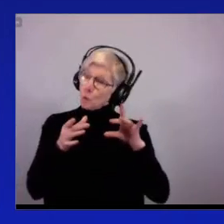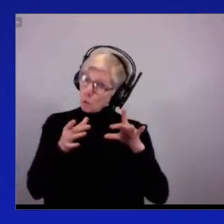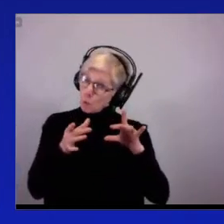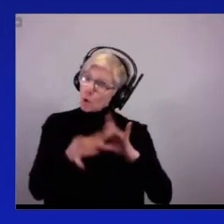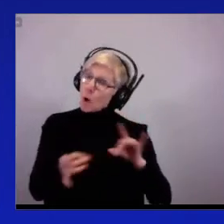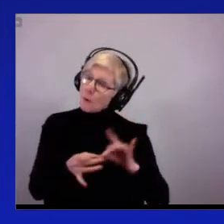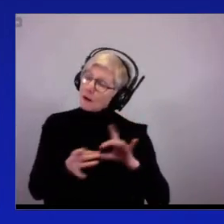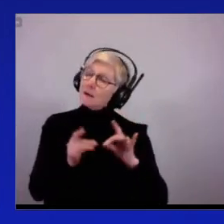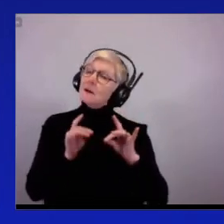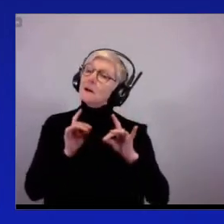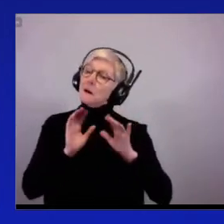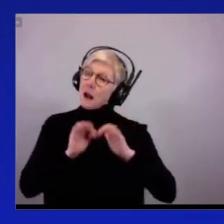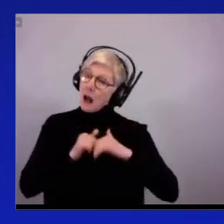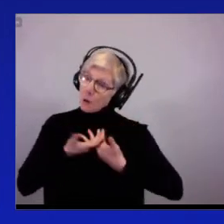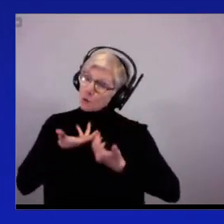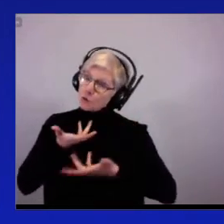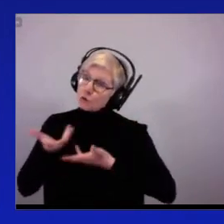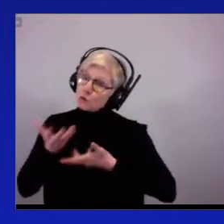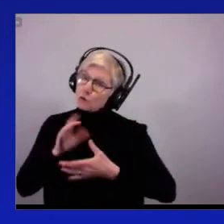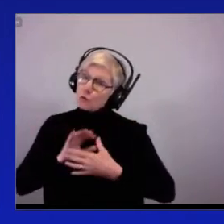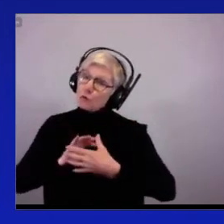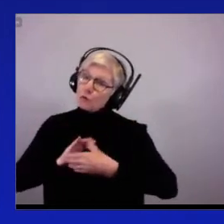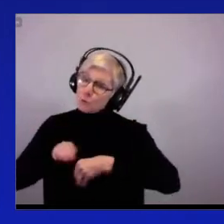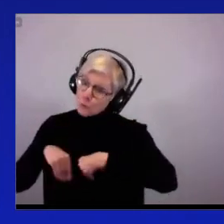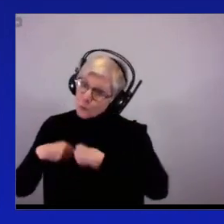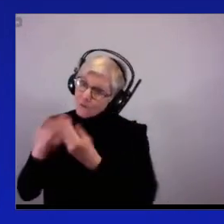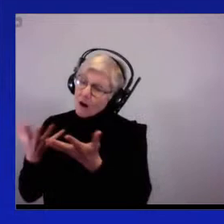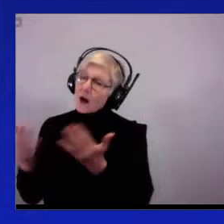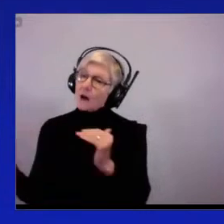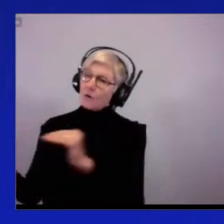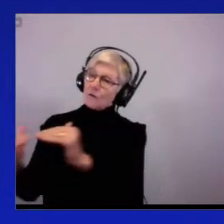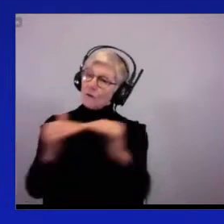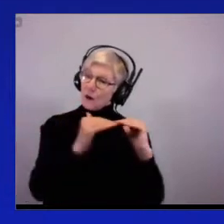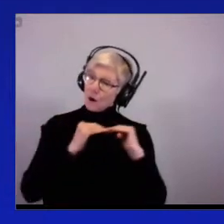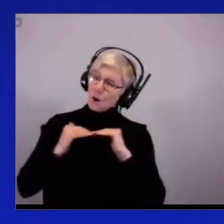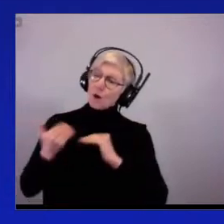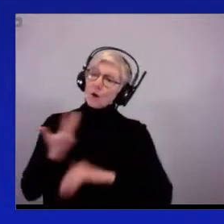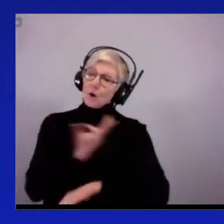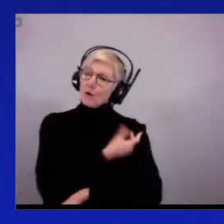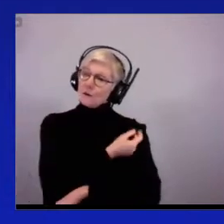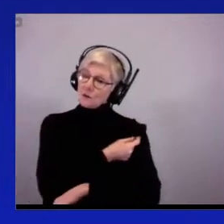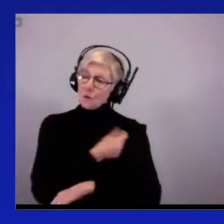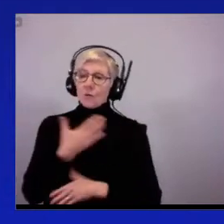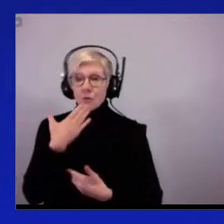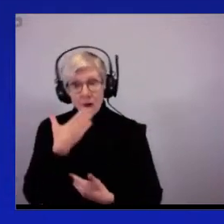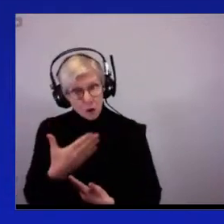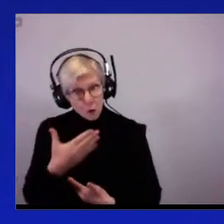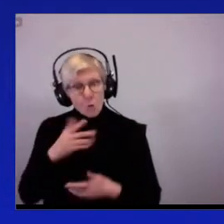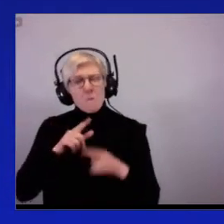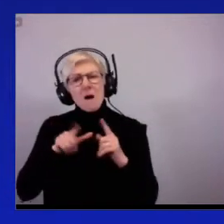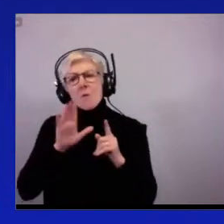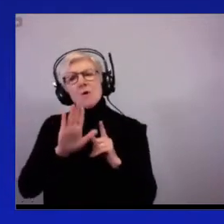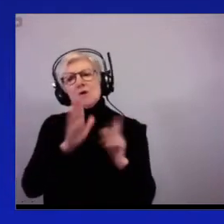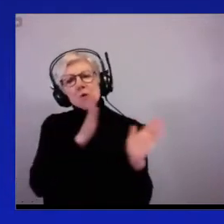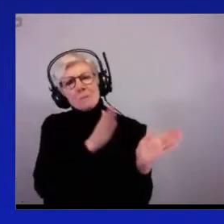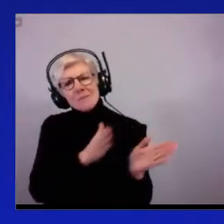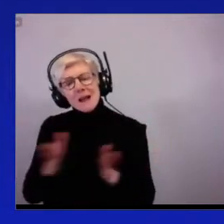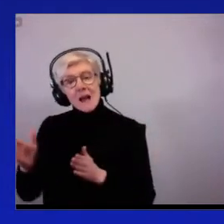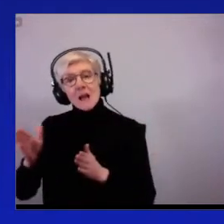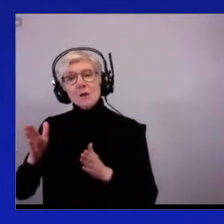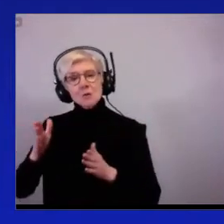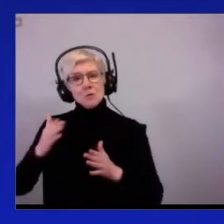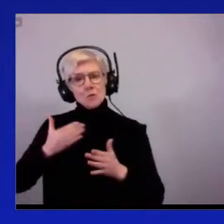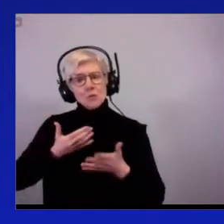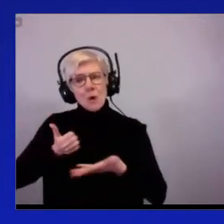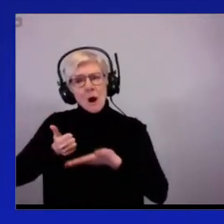I'm just curious if you can provide a little bit more detail on the overall plan to combat vaccine